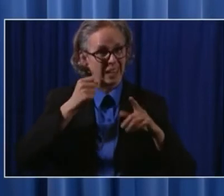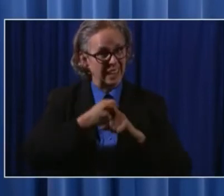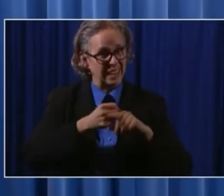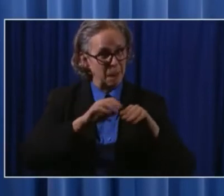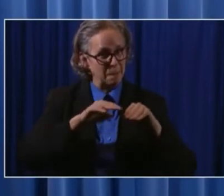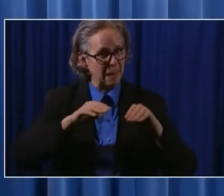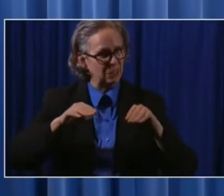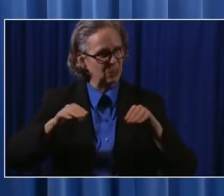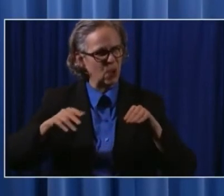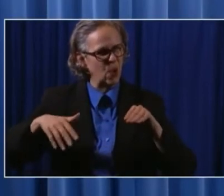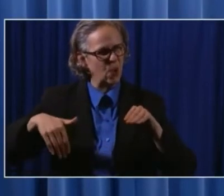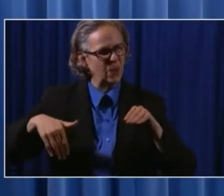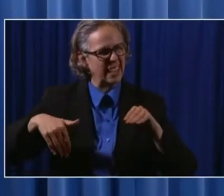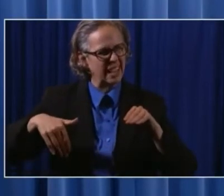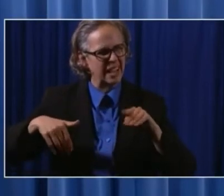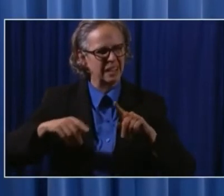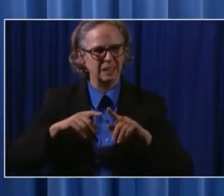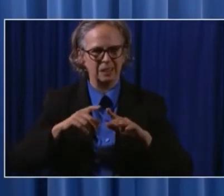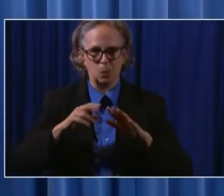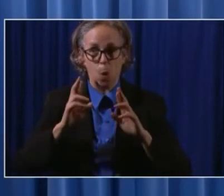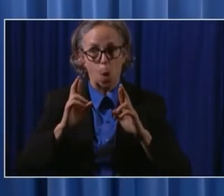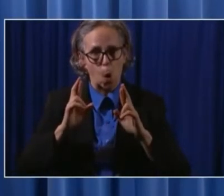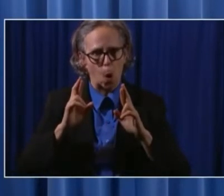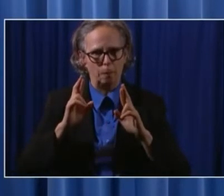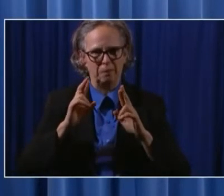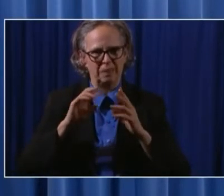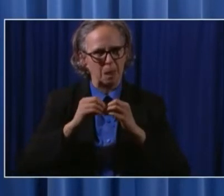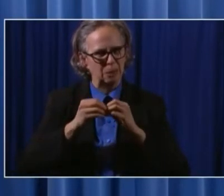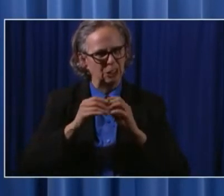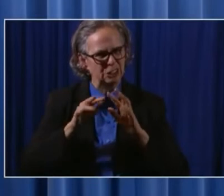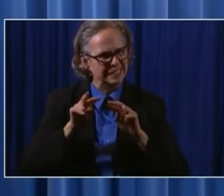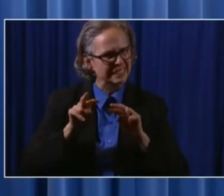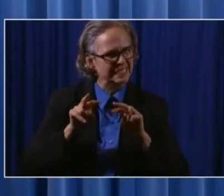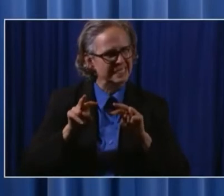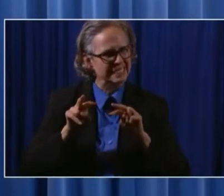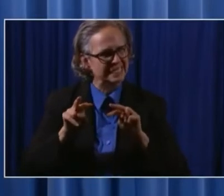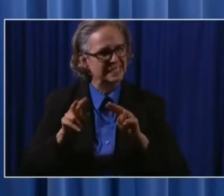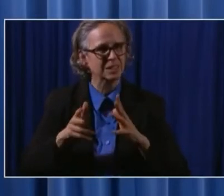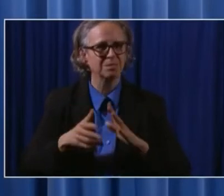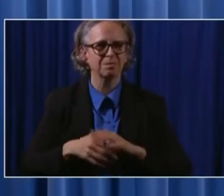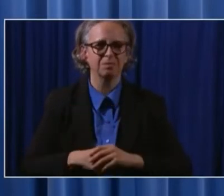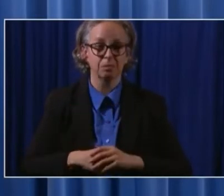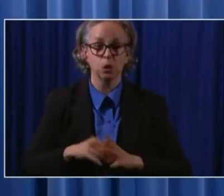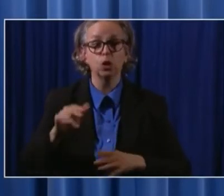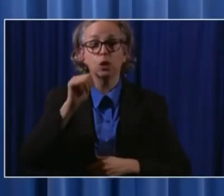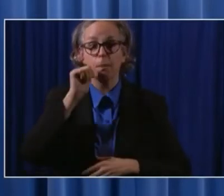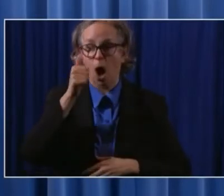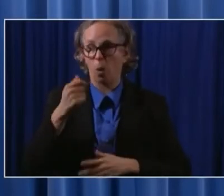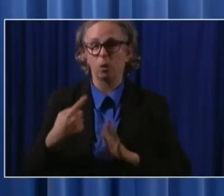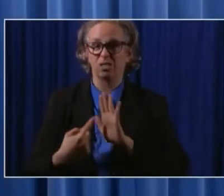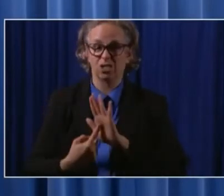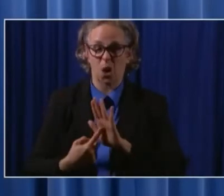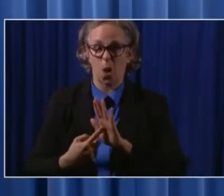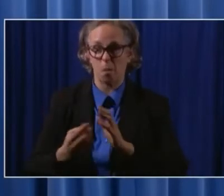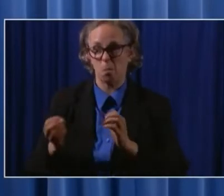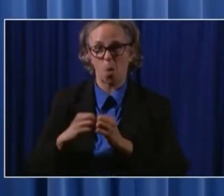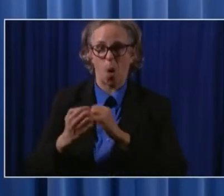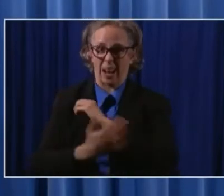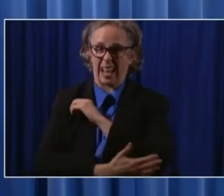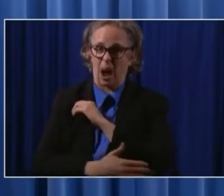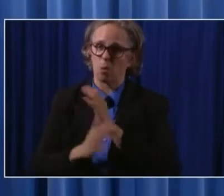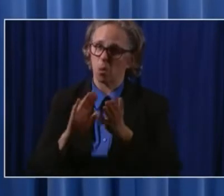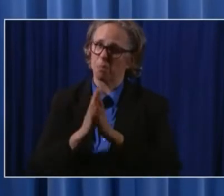gotta wait. But we just got to keep knocking this thing down. You're going to see tomorrow more of our counties that will turn red. You're going to see some of them that